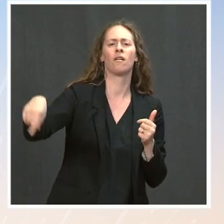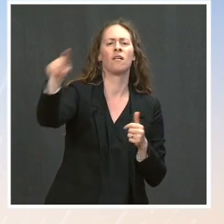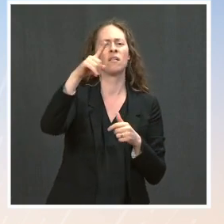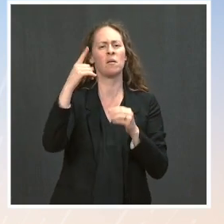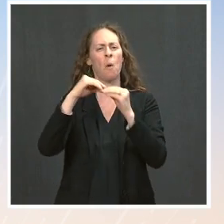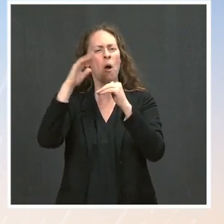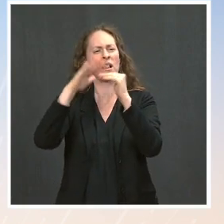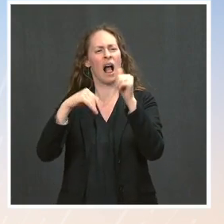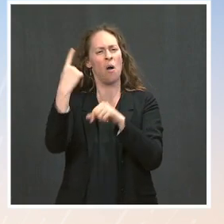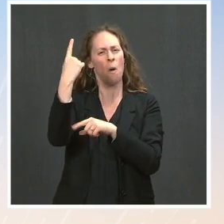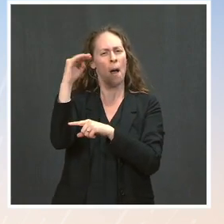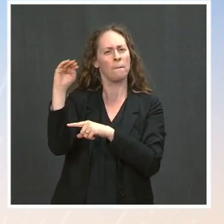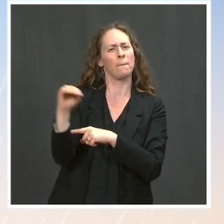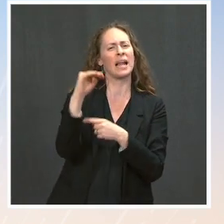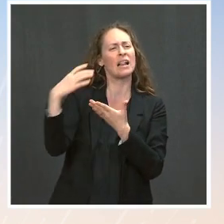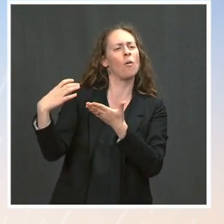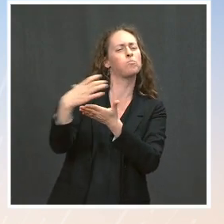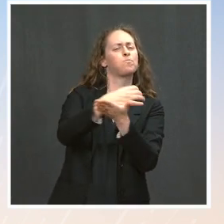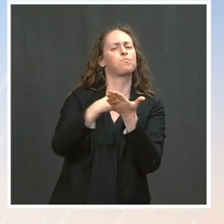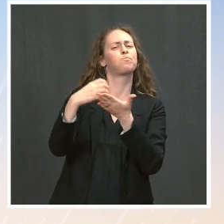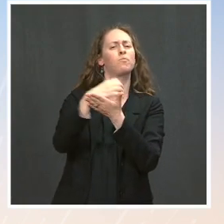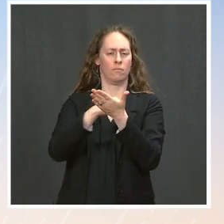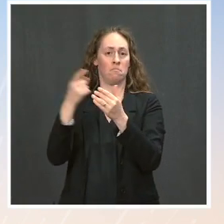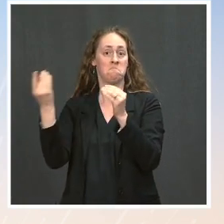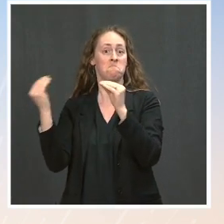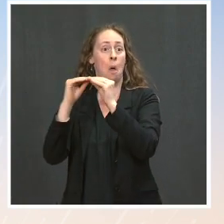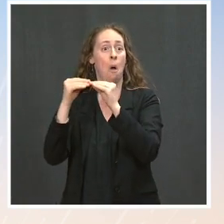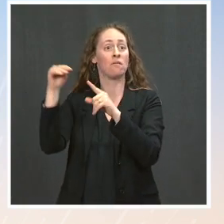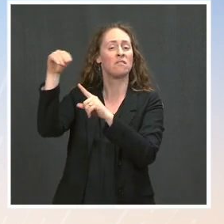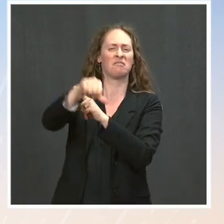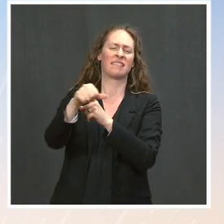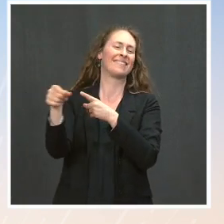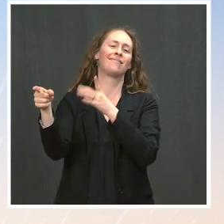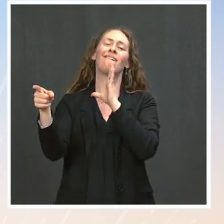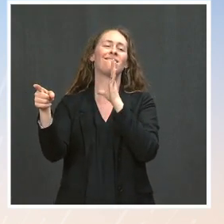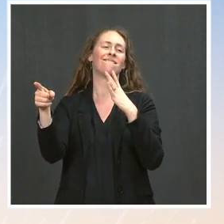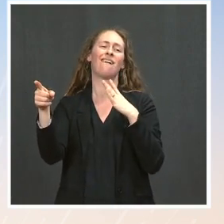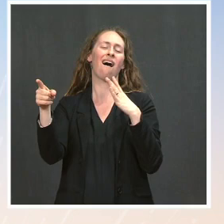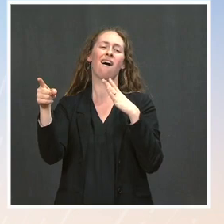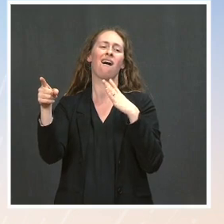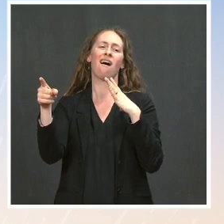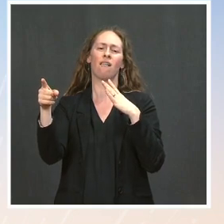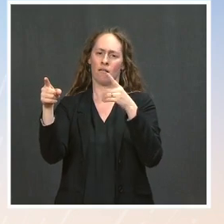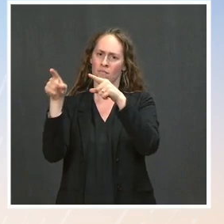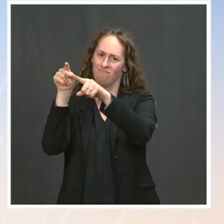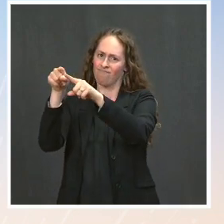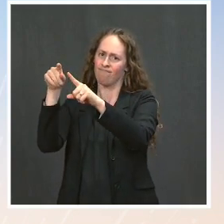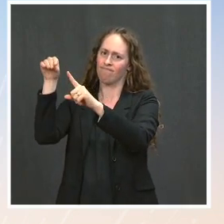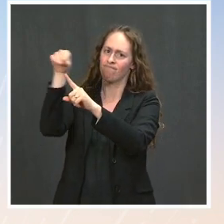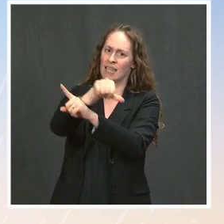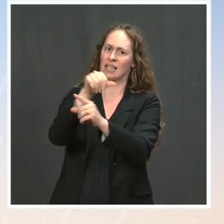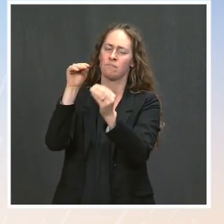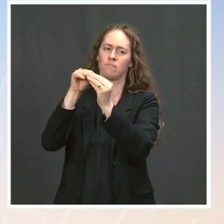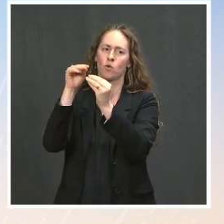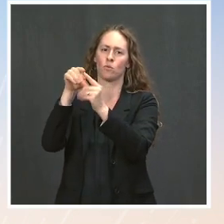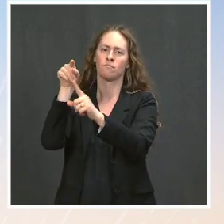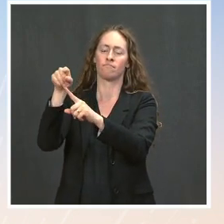at the same rate ordinary income and capital gains. So with that, when I pause and could take a couple of